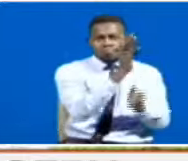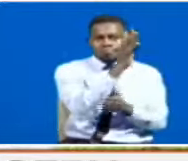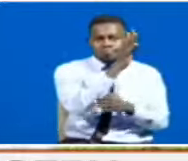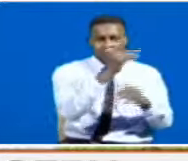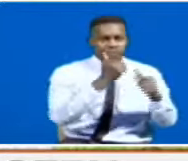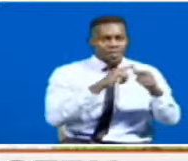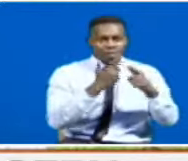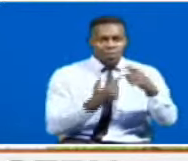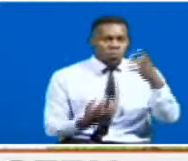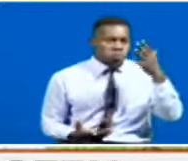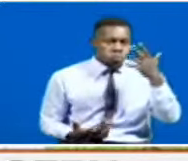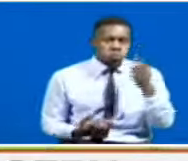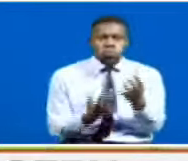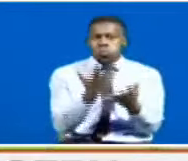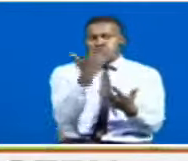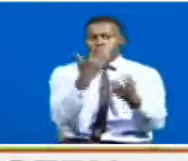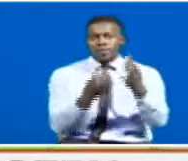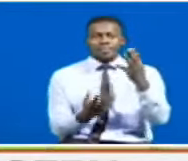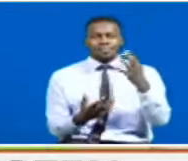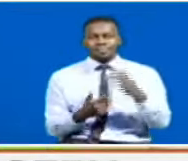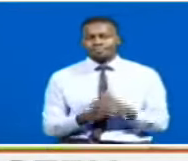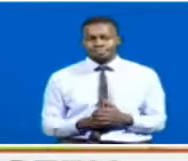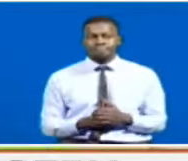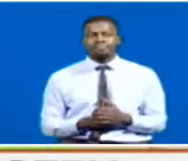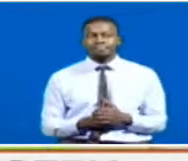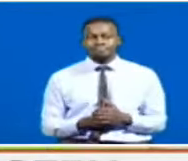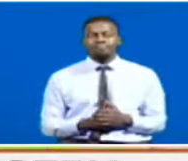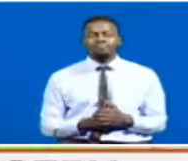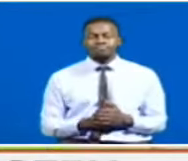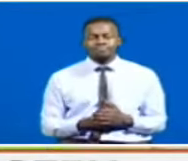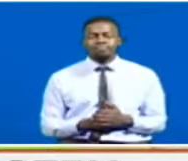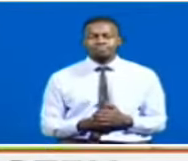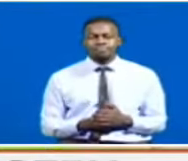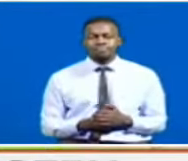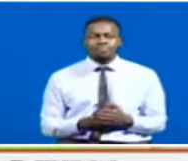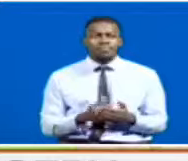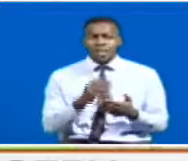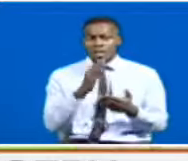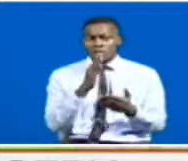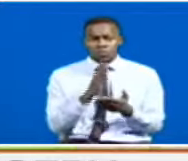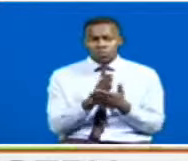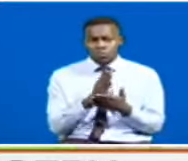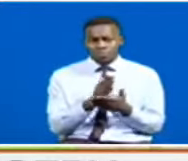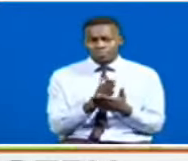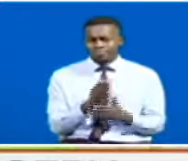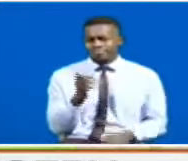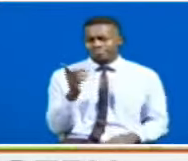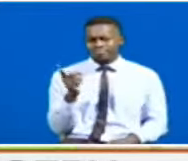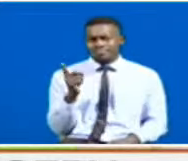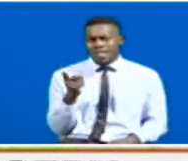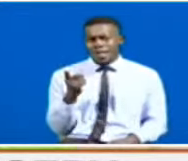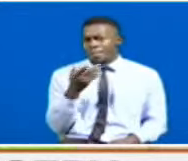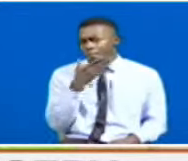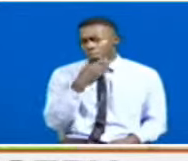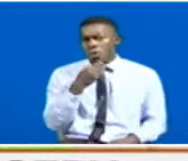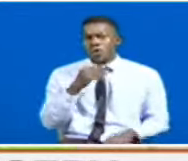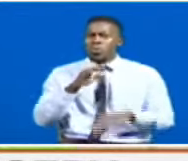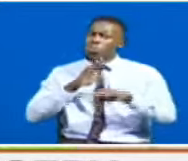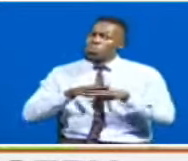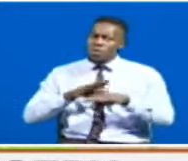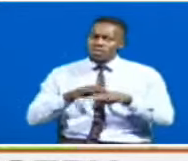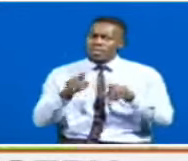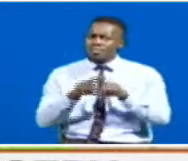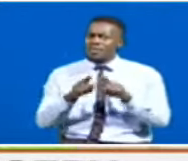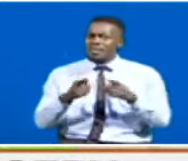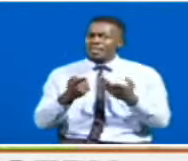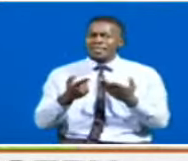na ikapast into flames. Walikuwa na mpango mzuri, walikuwa mesha panga kasi ni walikuwa nataka kutufanya. Lakini